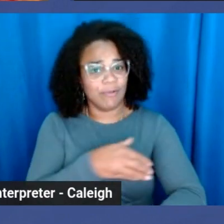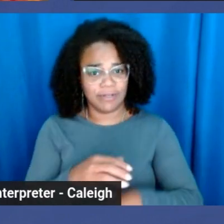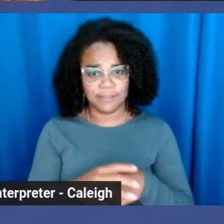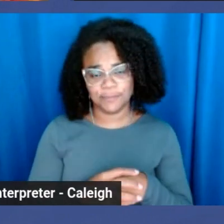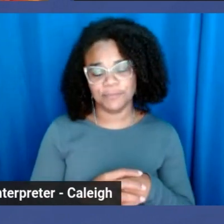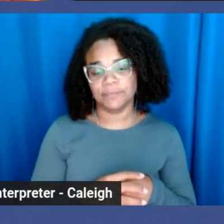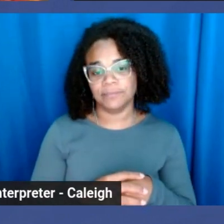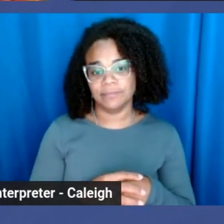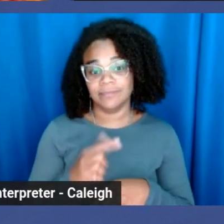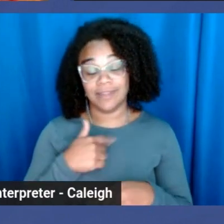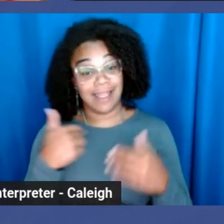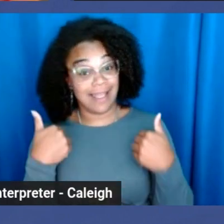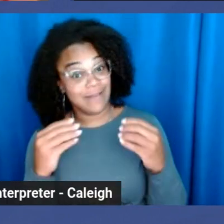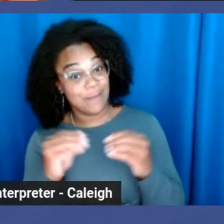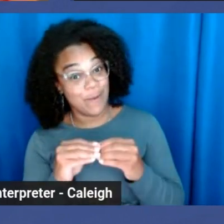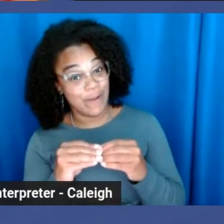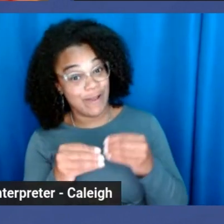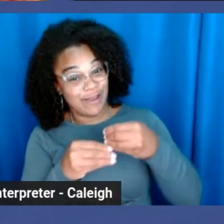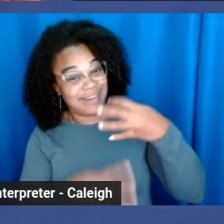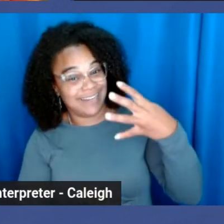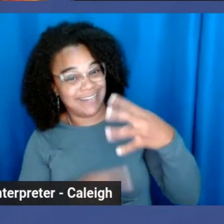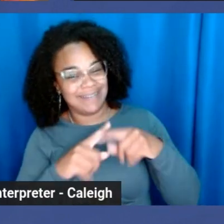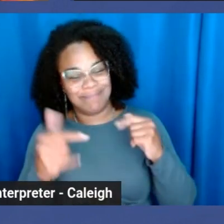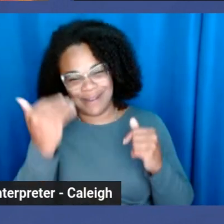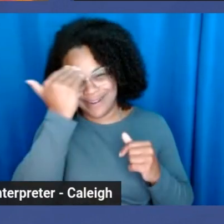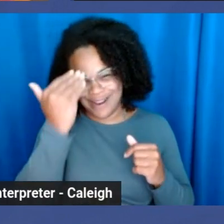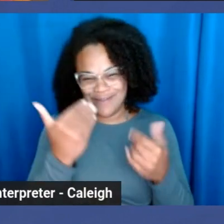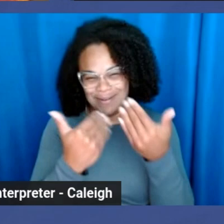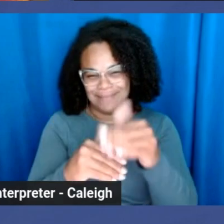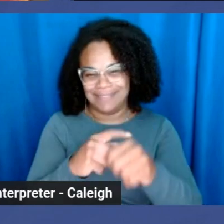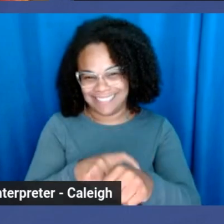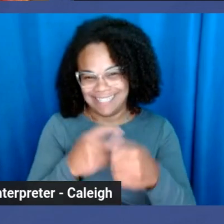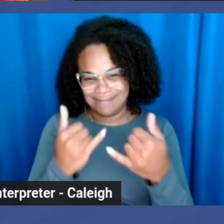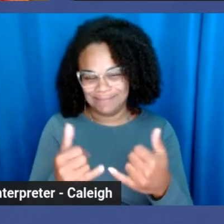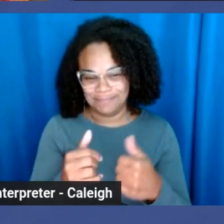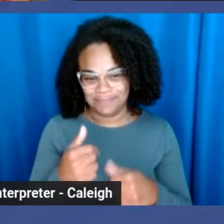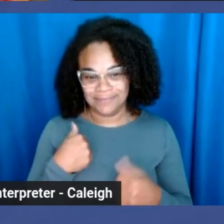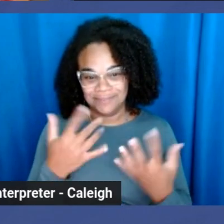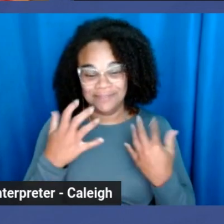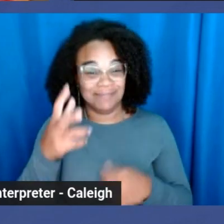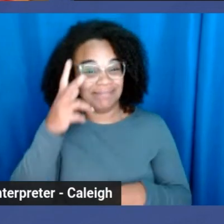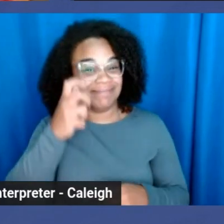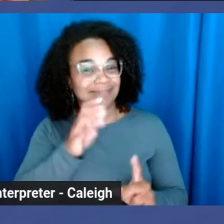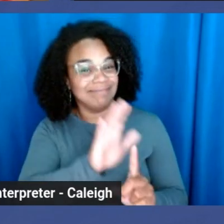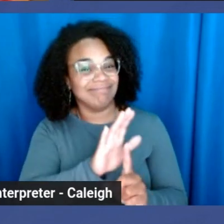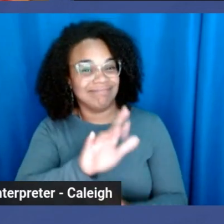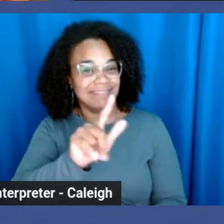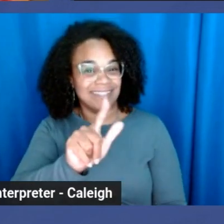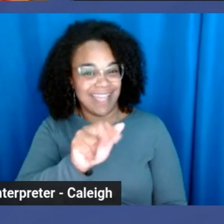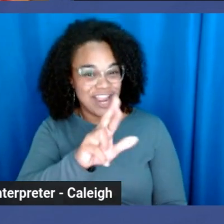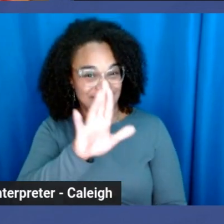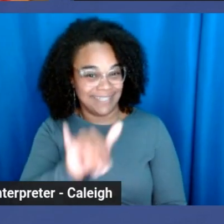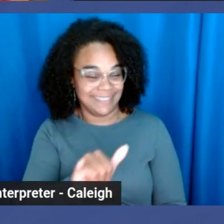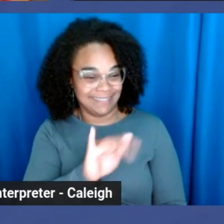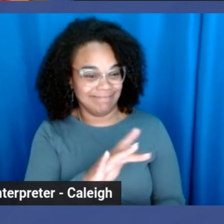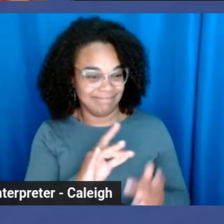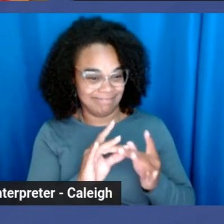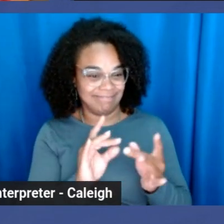I have more, but I know we have a limit on time. And I want to hear what Larry has to say.